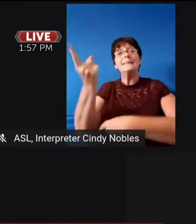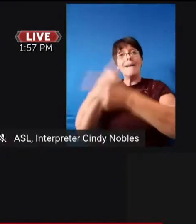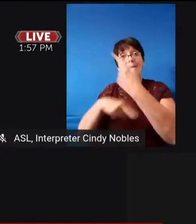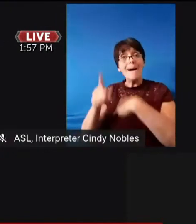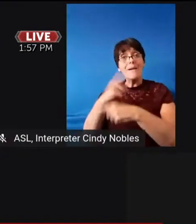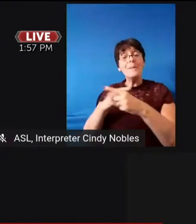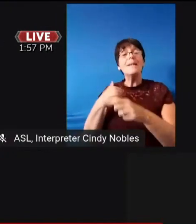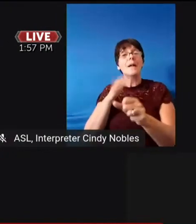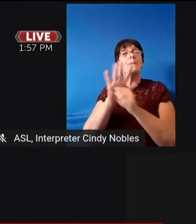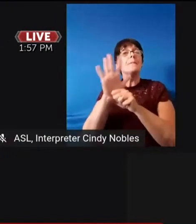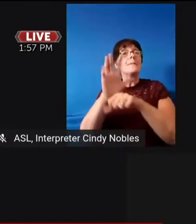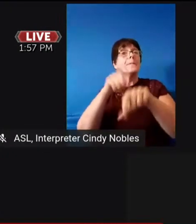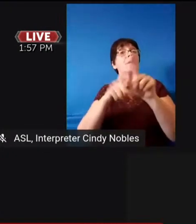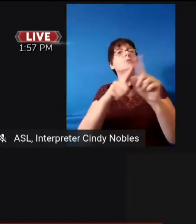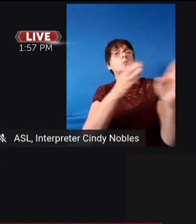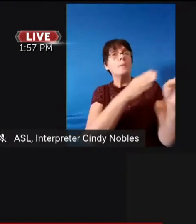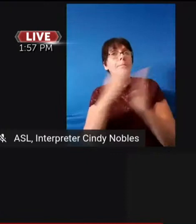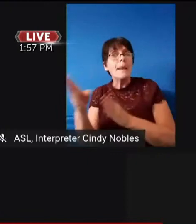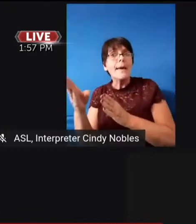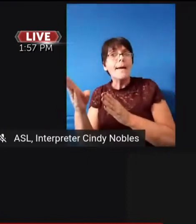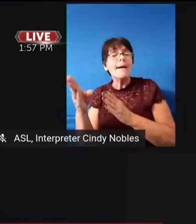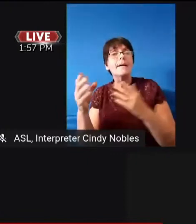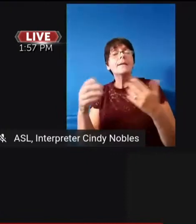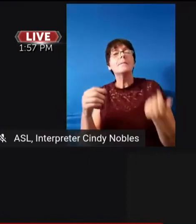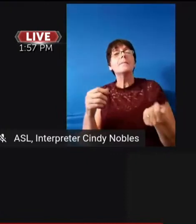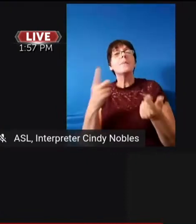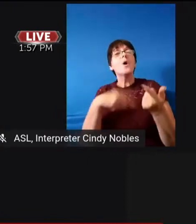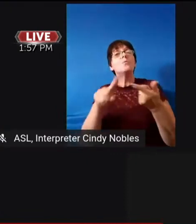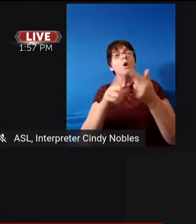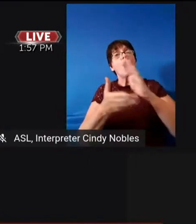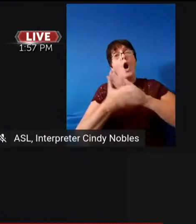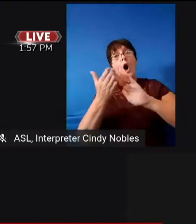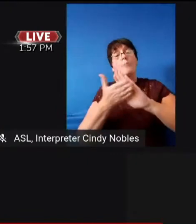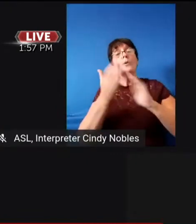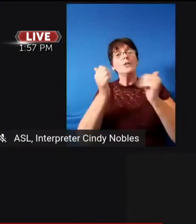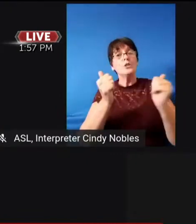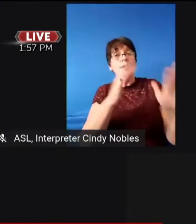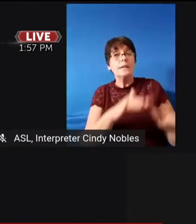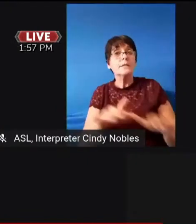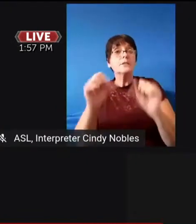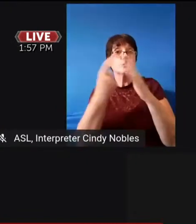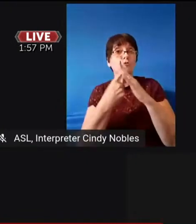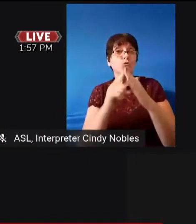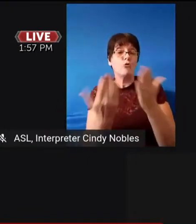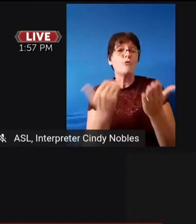enough time to plan for when operations may resume.